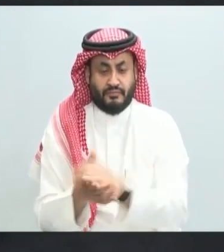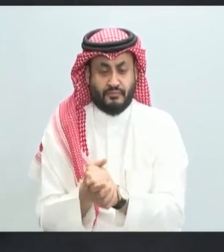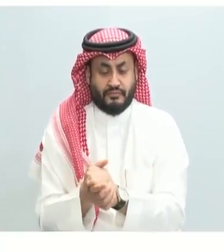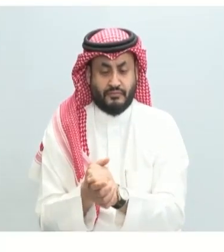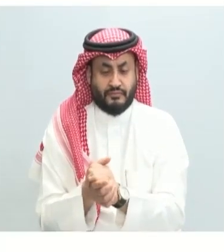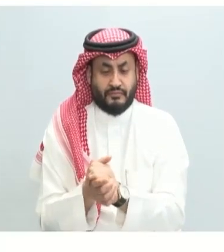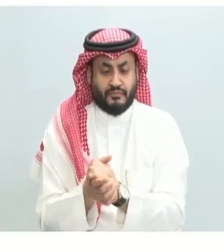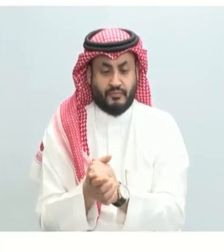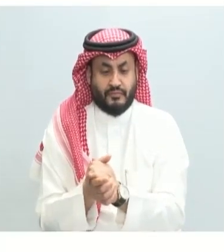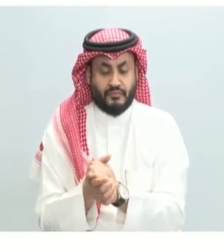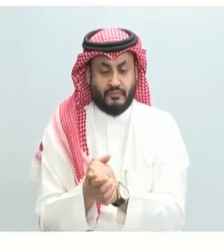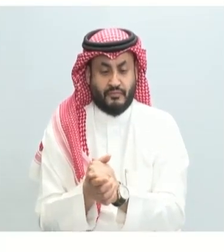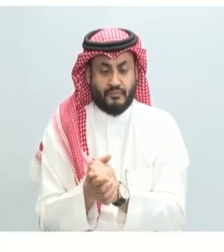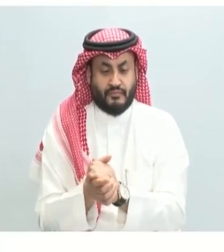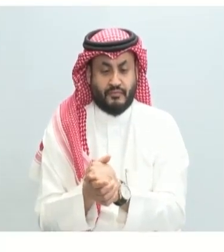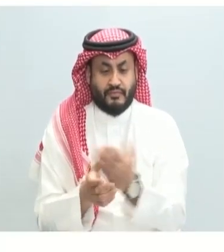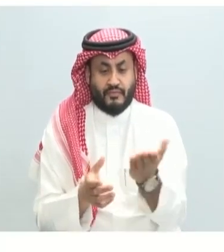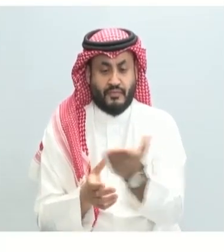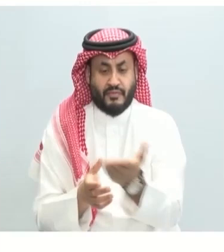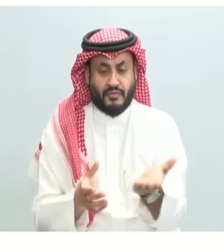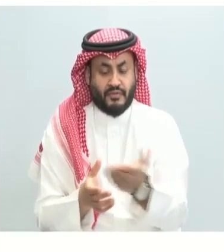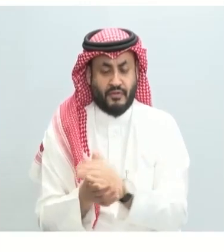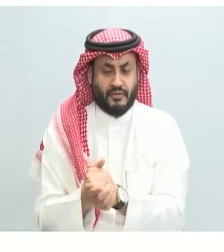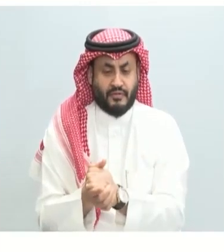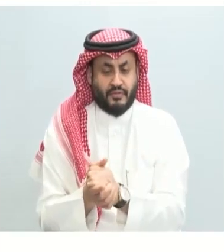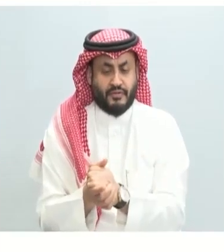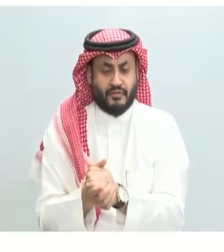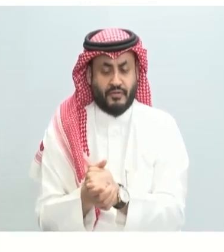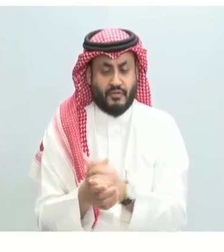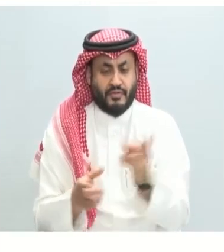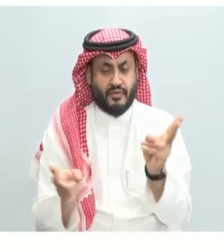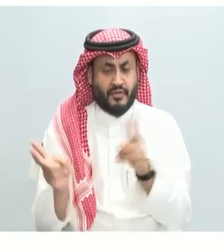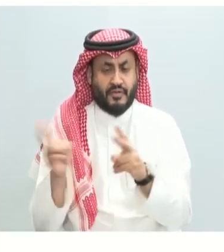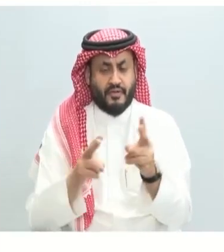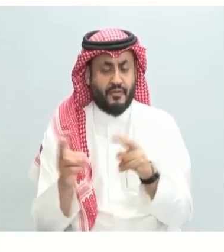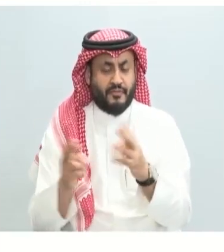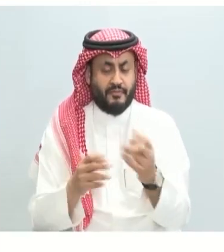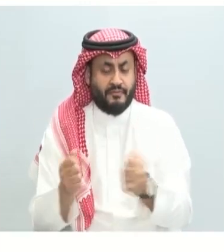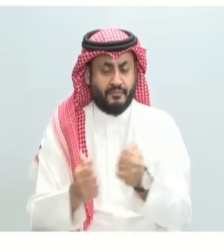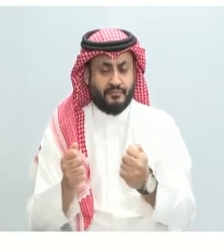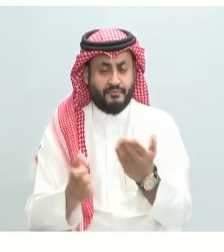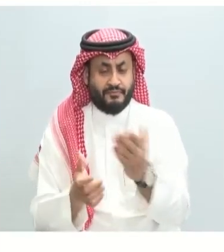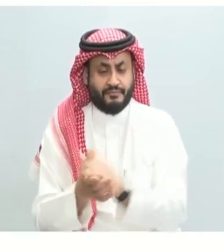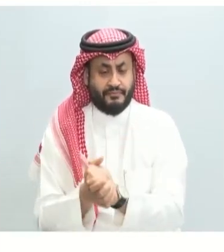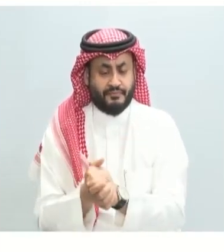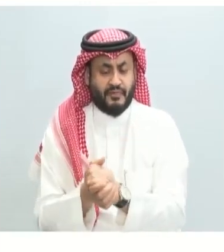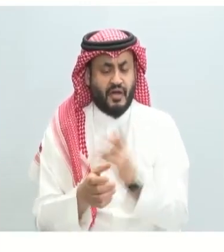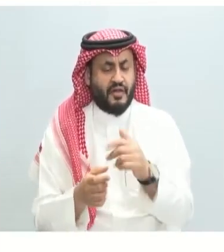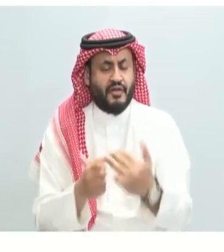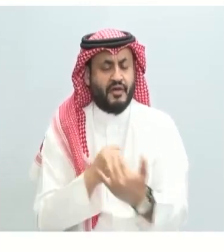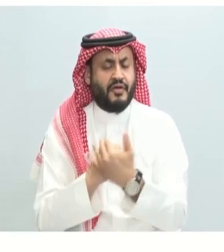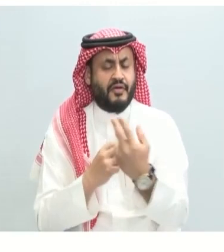today is that practice the sentences, play the copycat game. So, how we can learn these